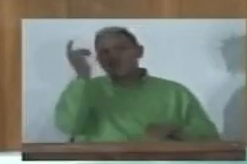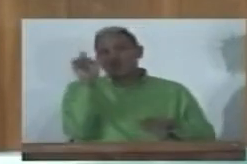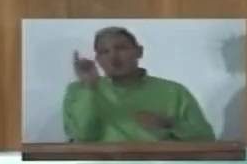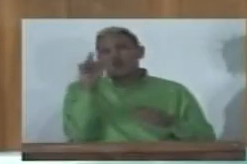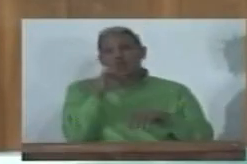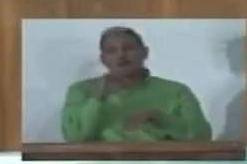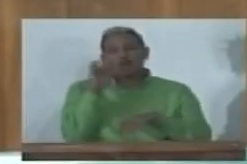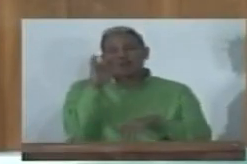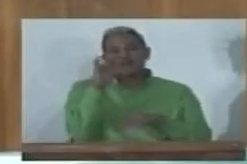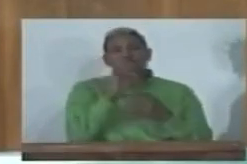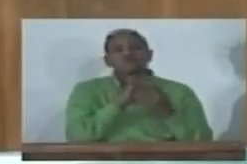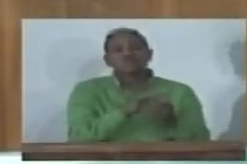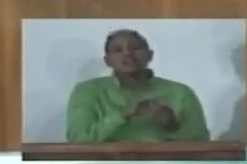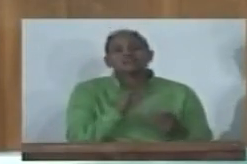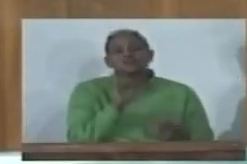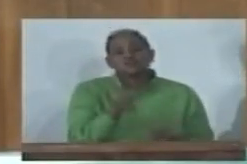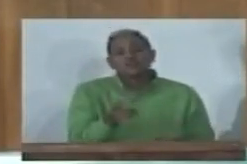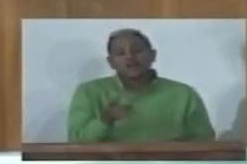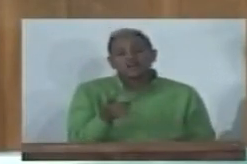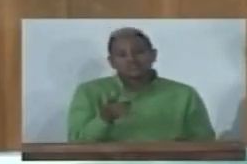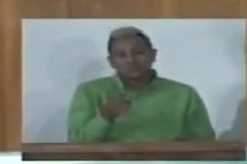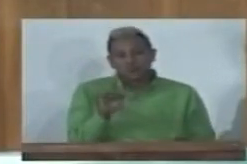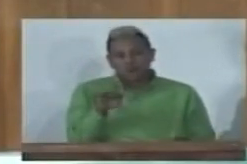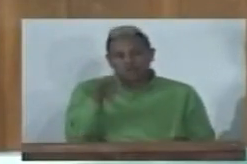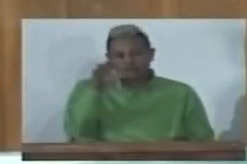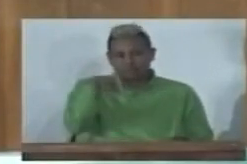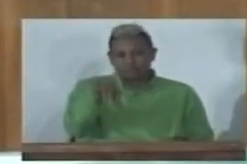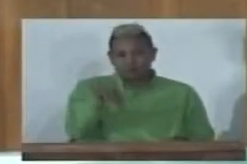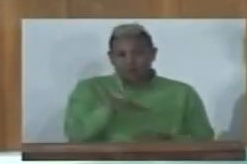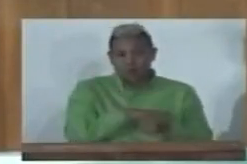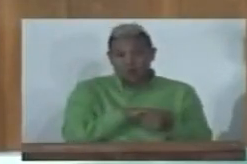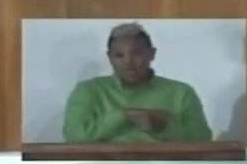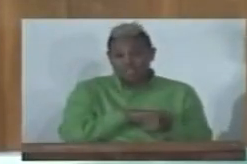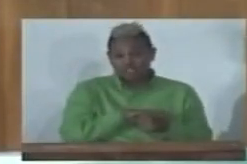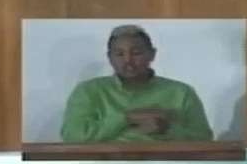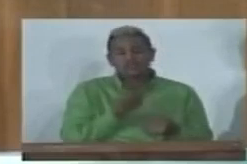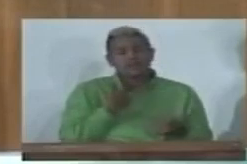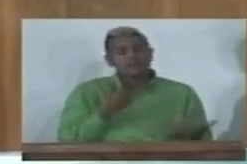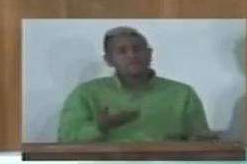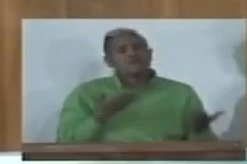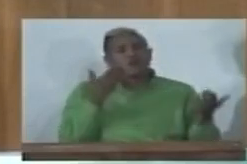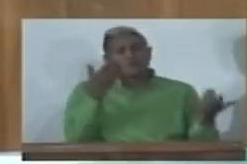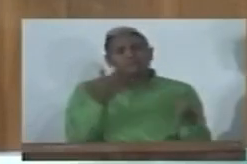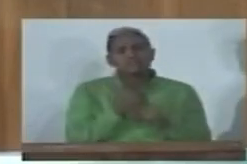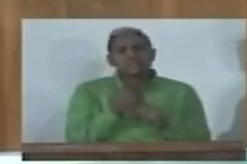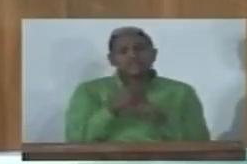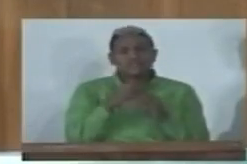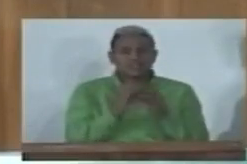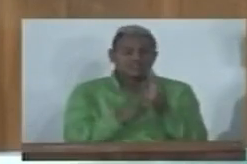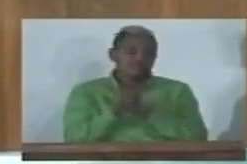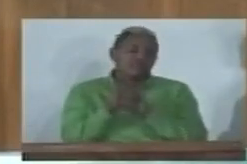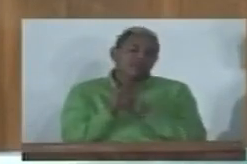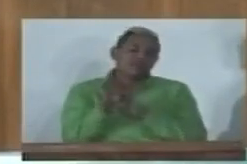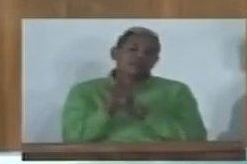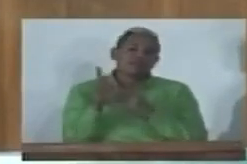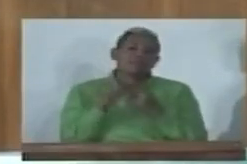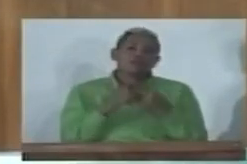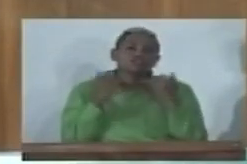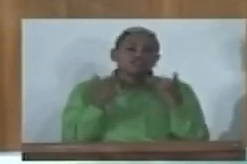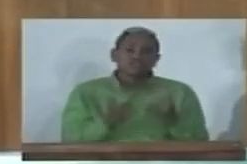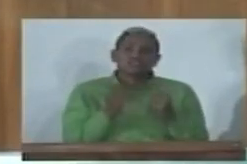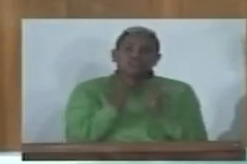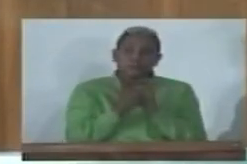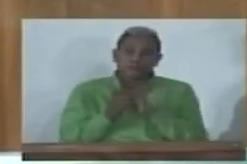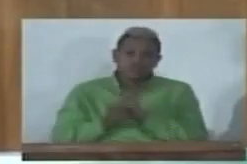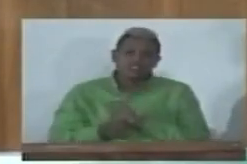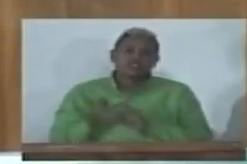terms of its geography. I am recommending that in the development and the